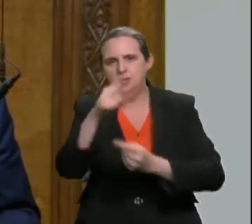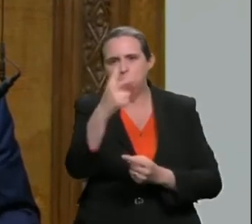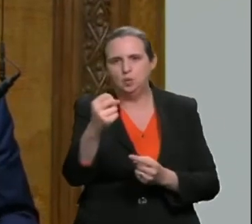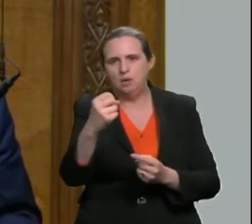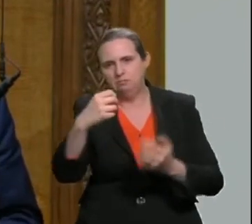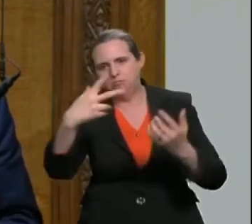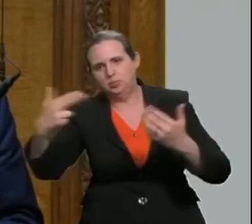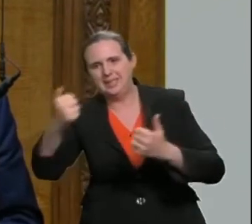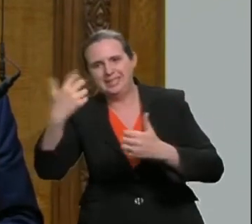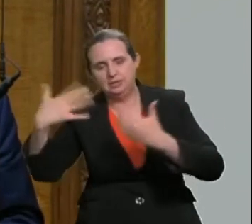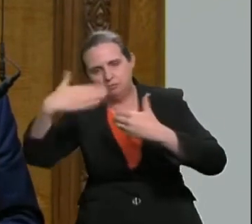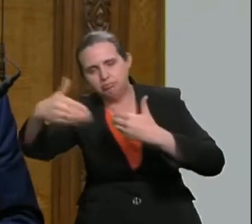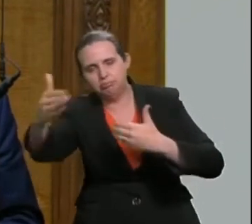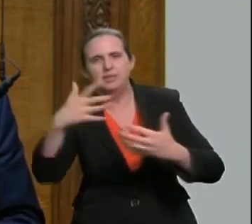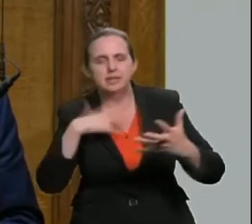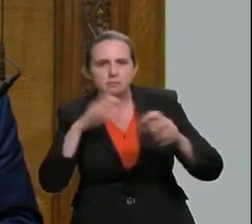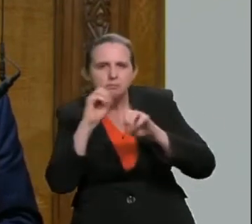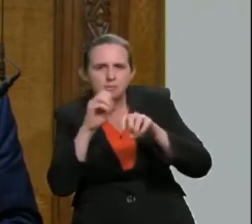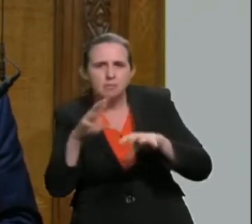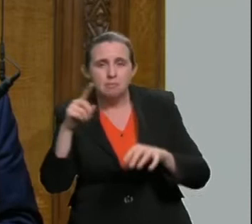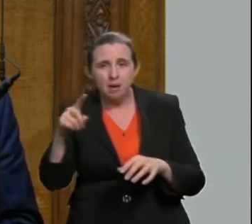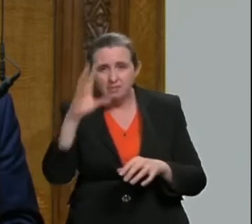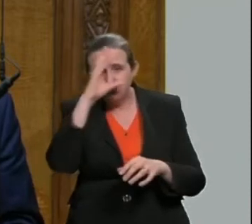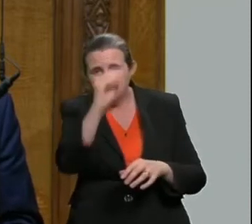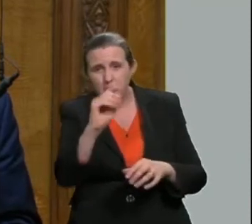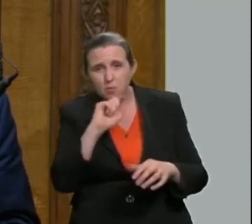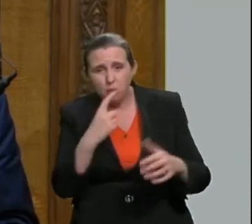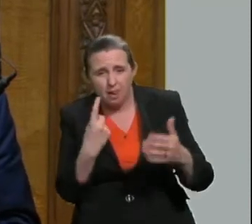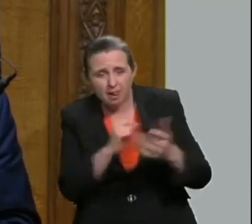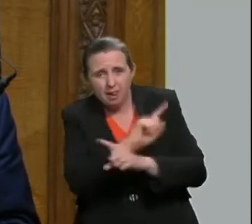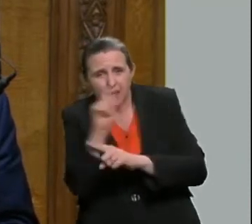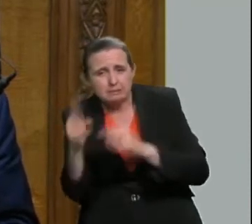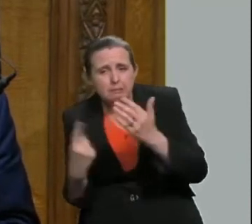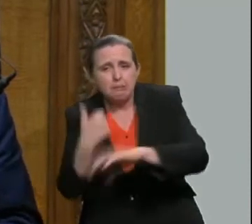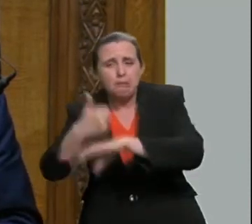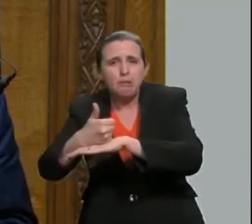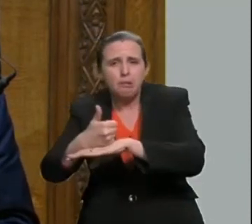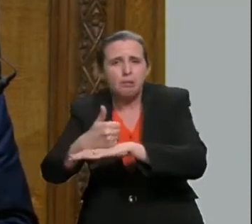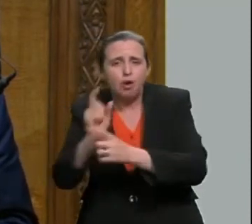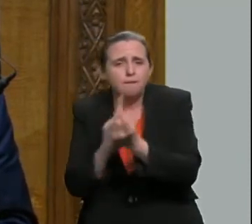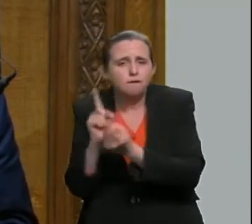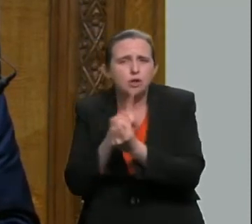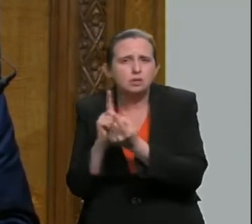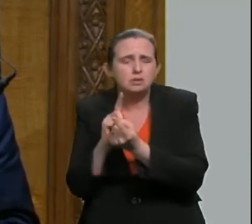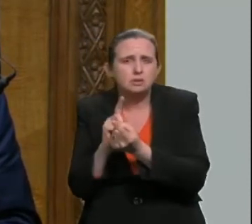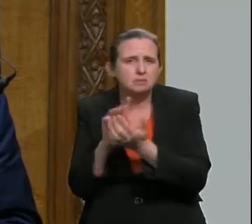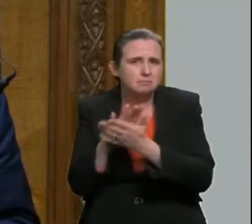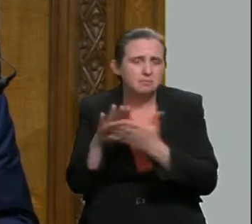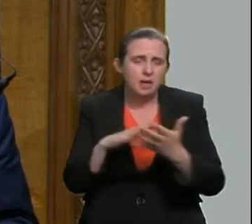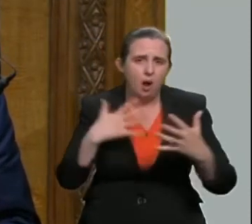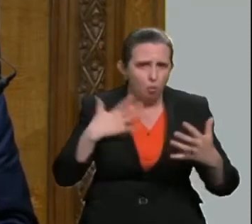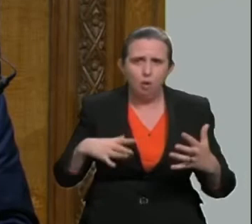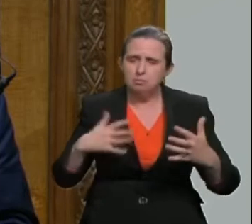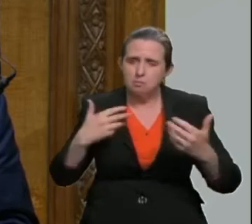and that it will take place alongside our presidency of the G7, does my right honourable friend agree with me that